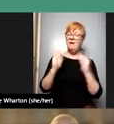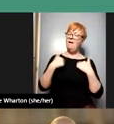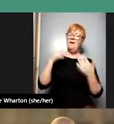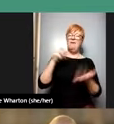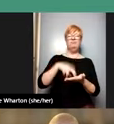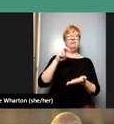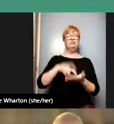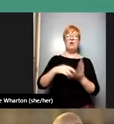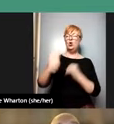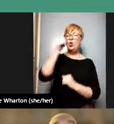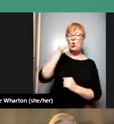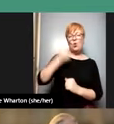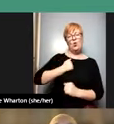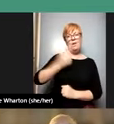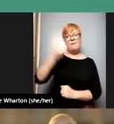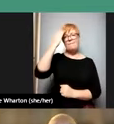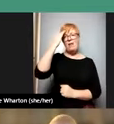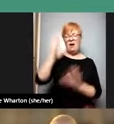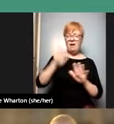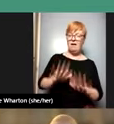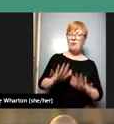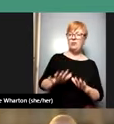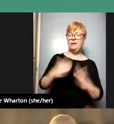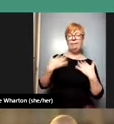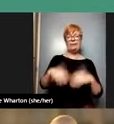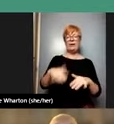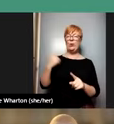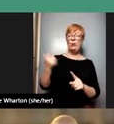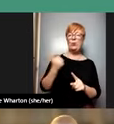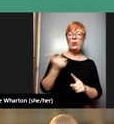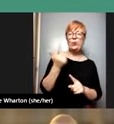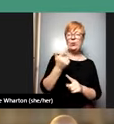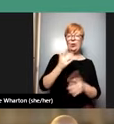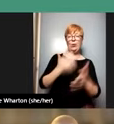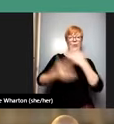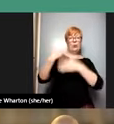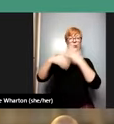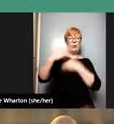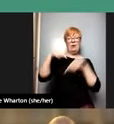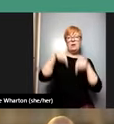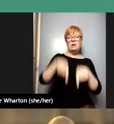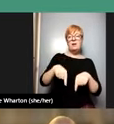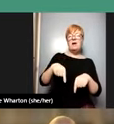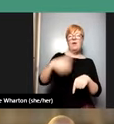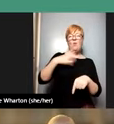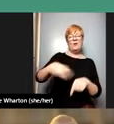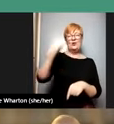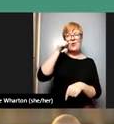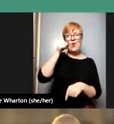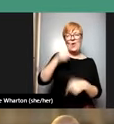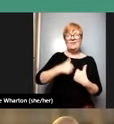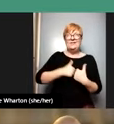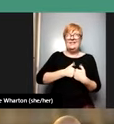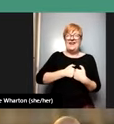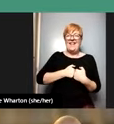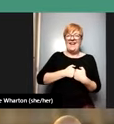mother country. I've been traveling the countries years ago, but this the place I wanted to know, darling. Tap, tap